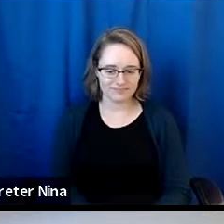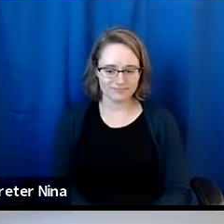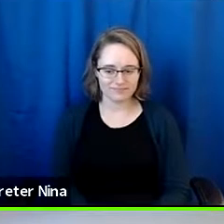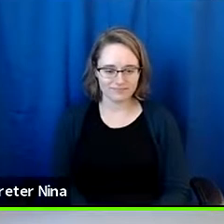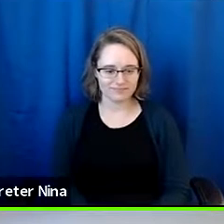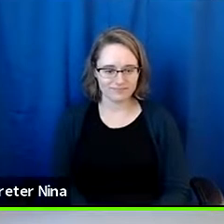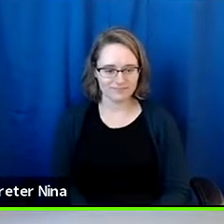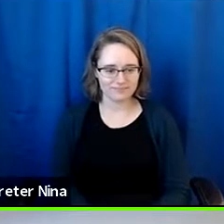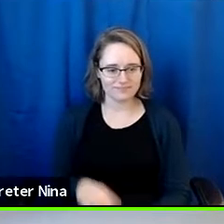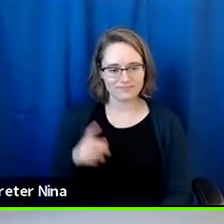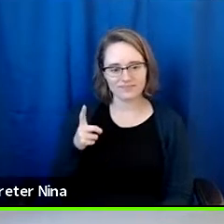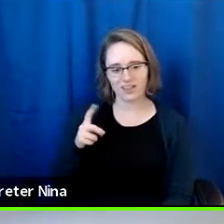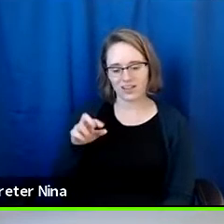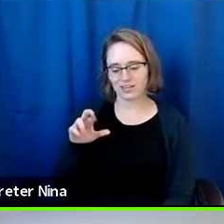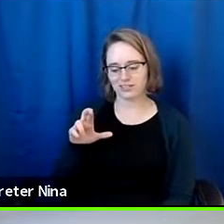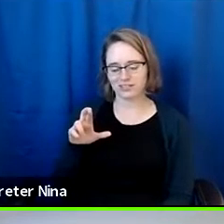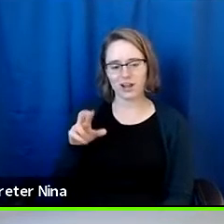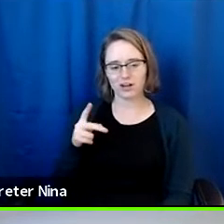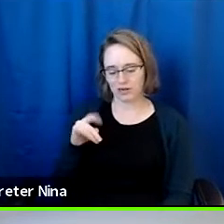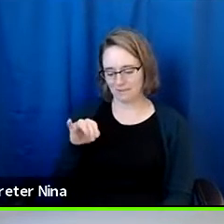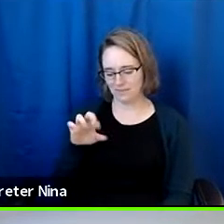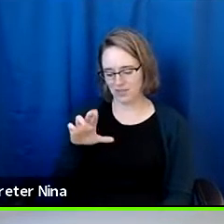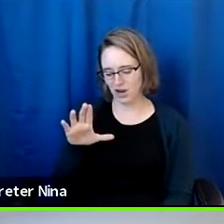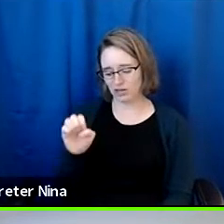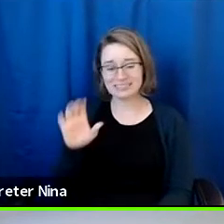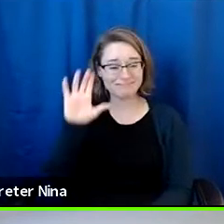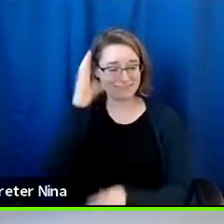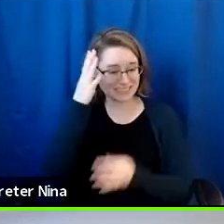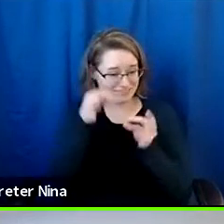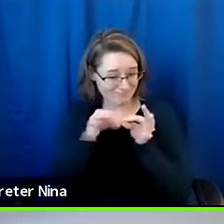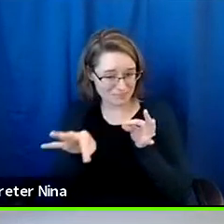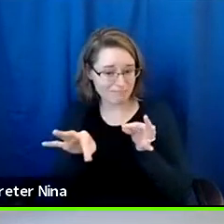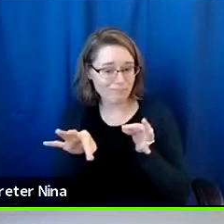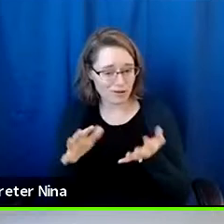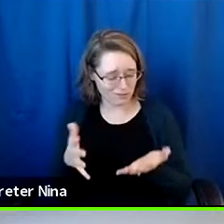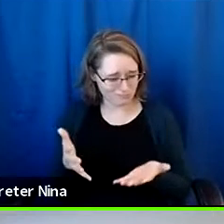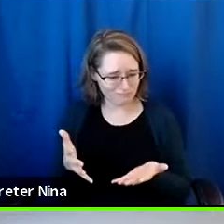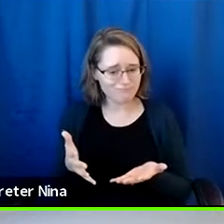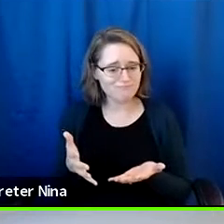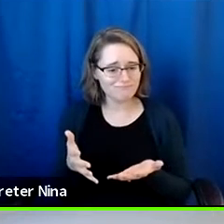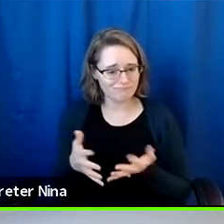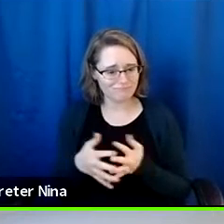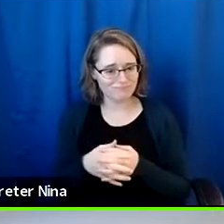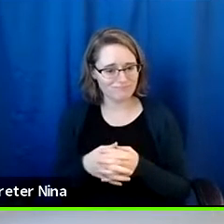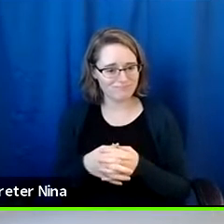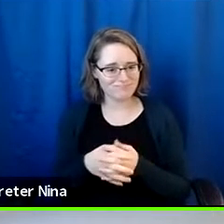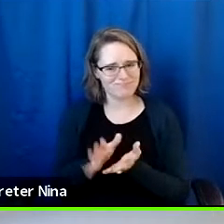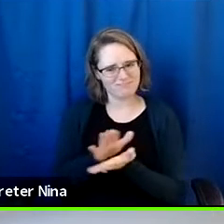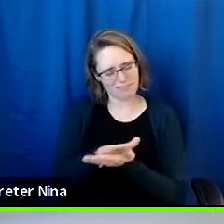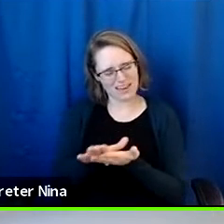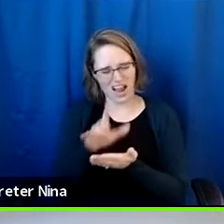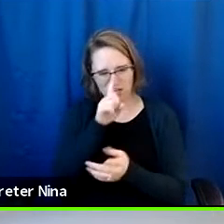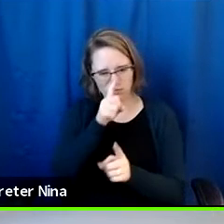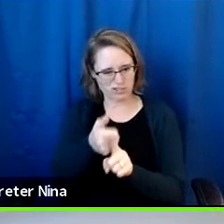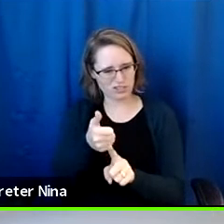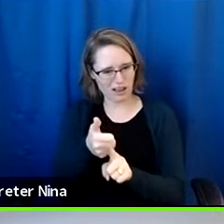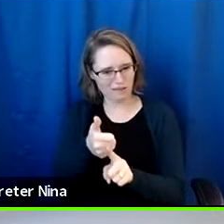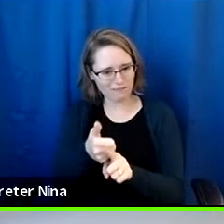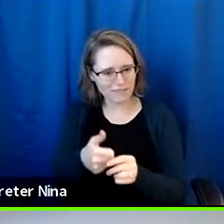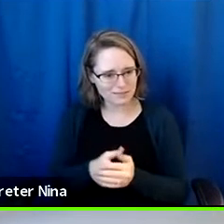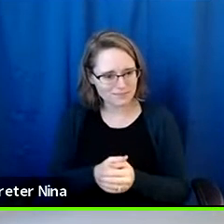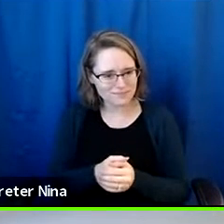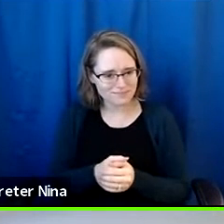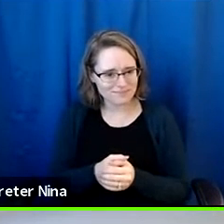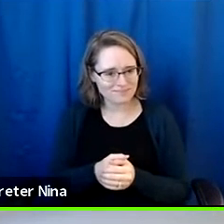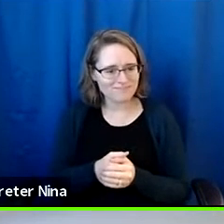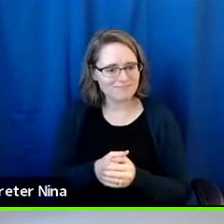I think you need to be, this is going to sound really simple, but you need to be kind to yourself. You need to